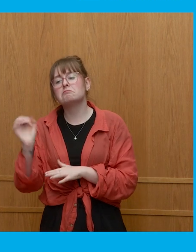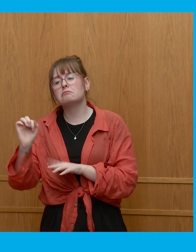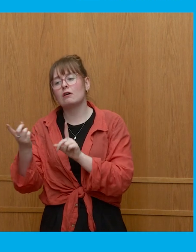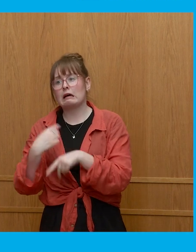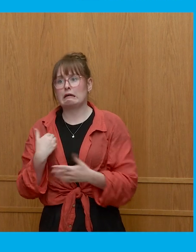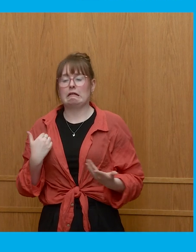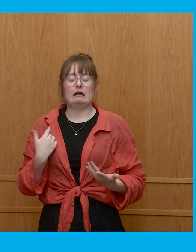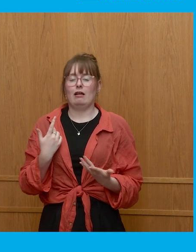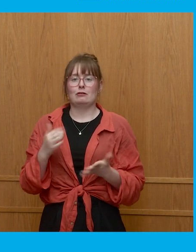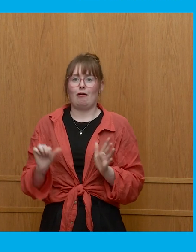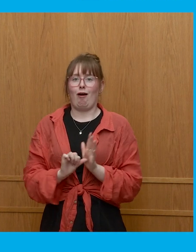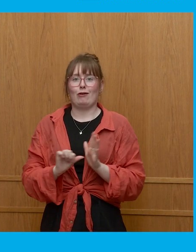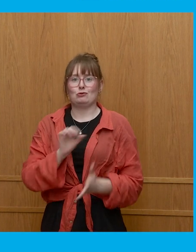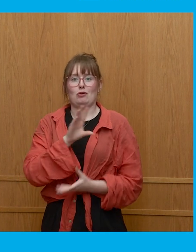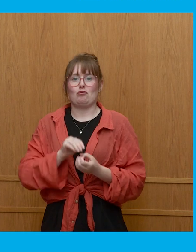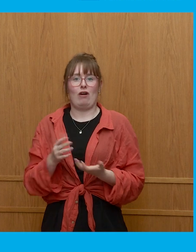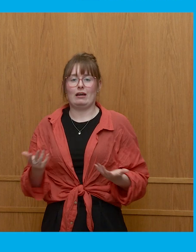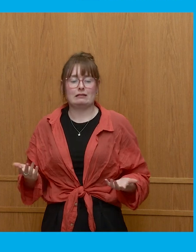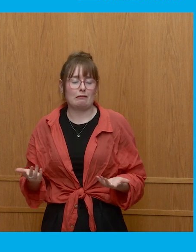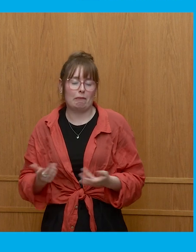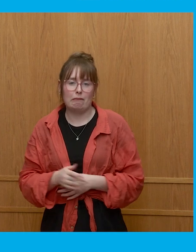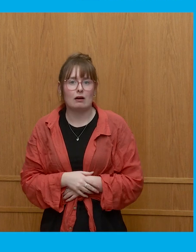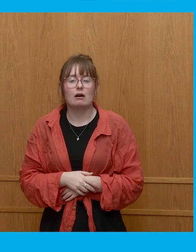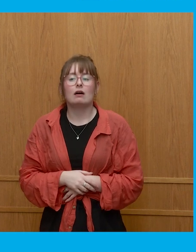hard to summarise that. I think